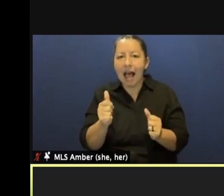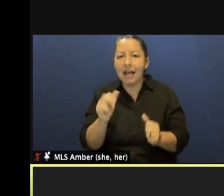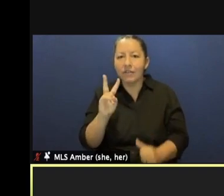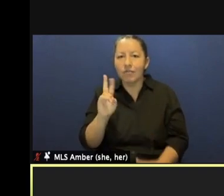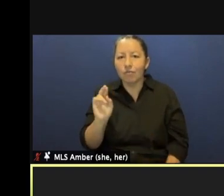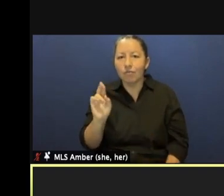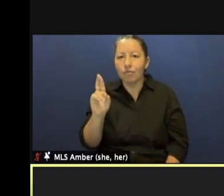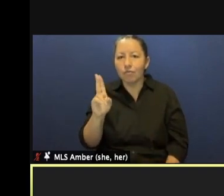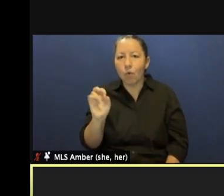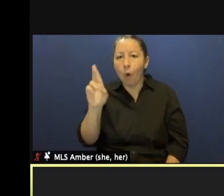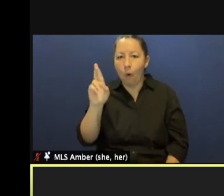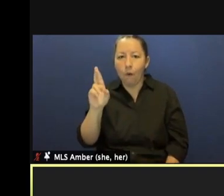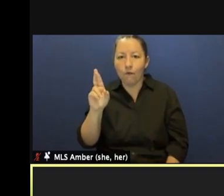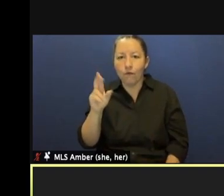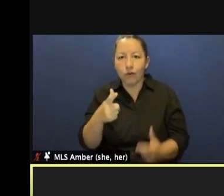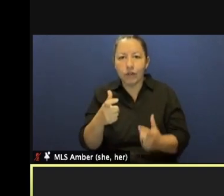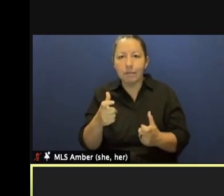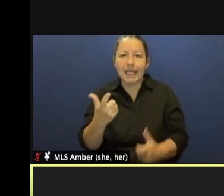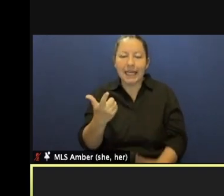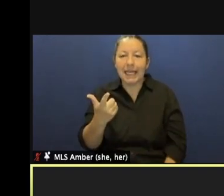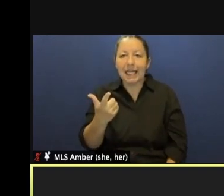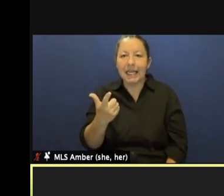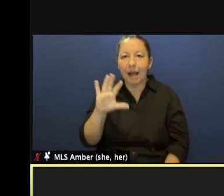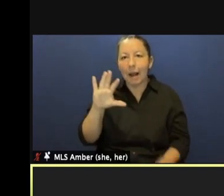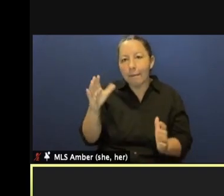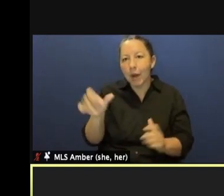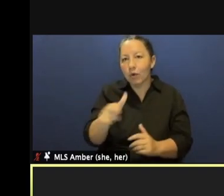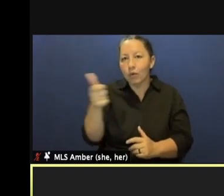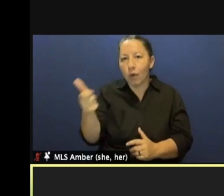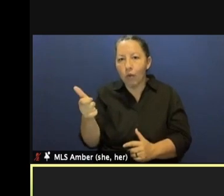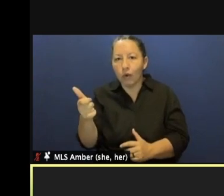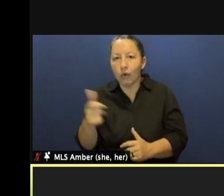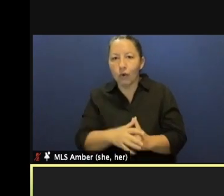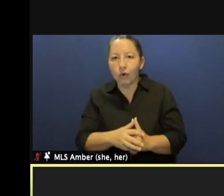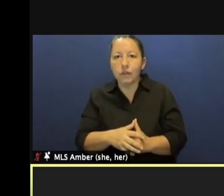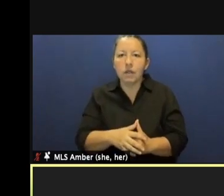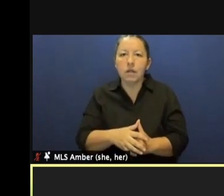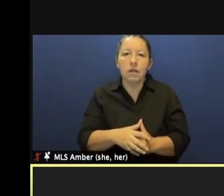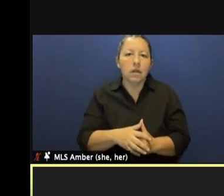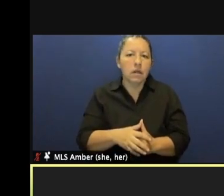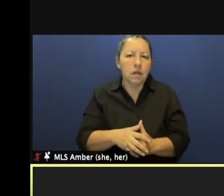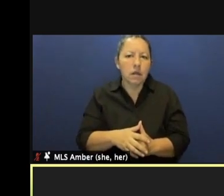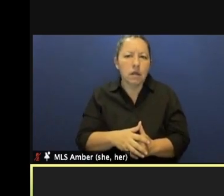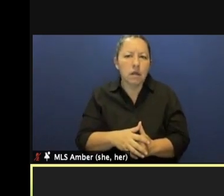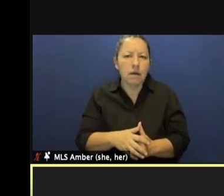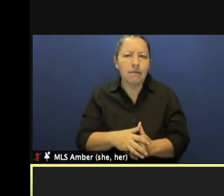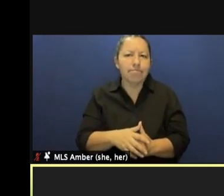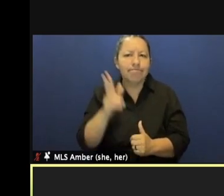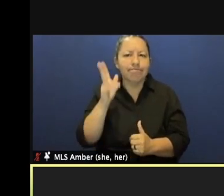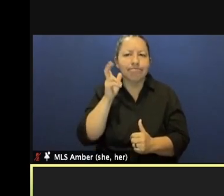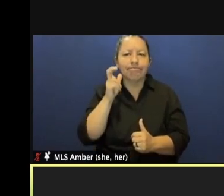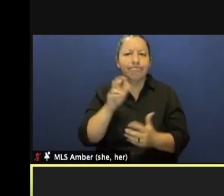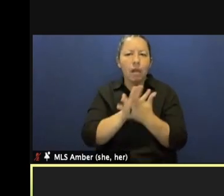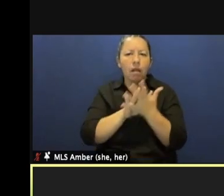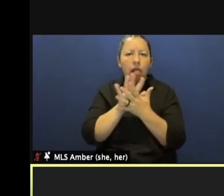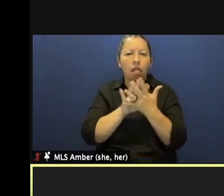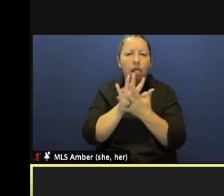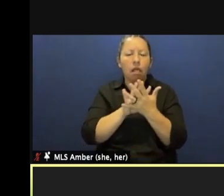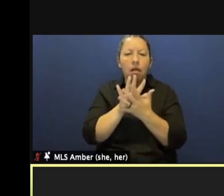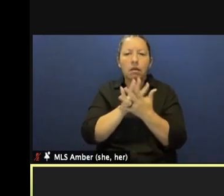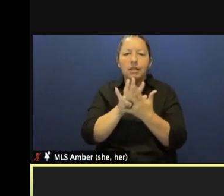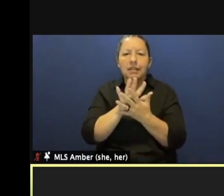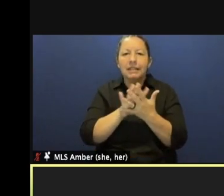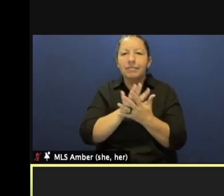rovers, we're pretty quick in being able to move around. This is being a fact. And then in a polar region, the